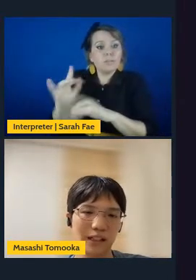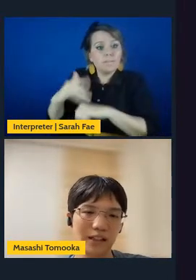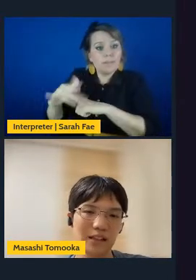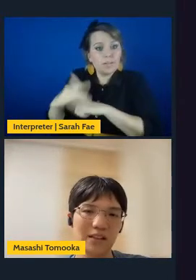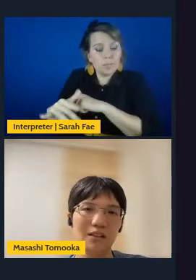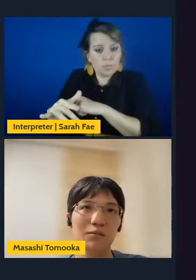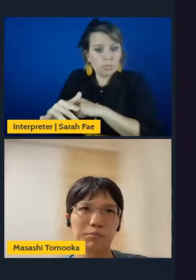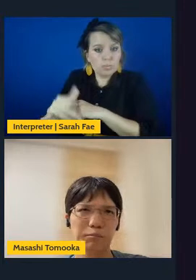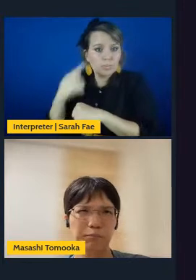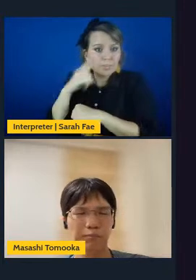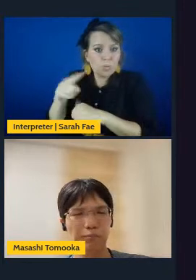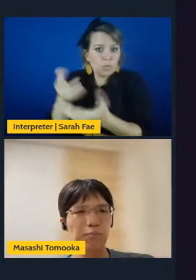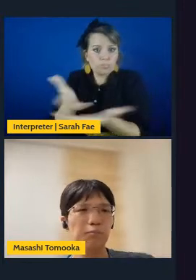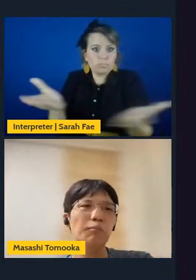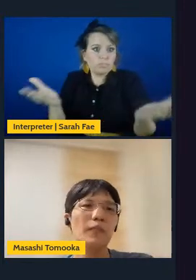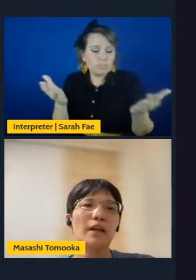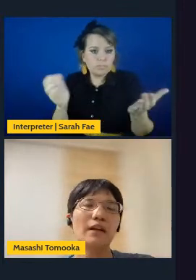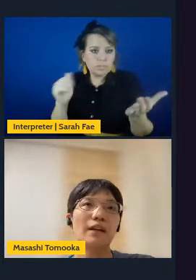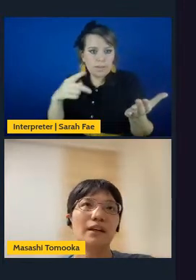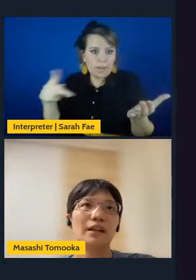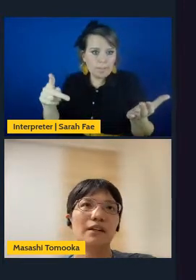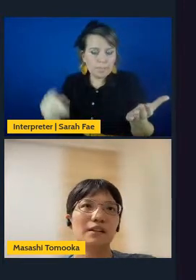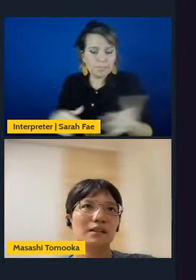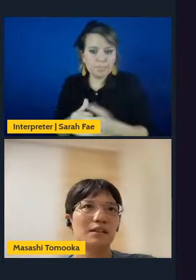front-end client.